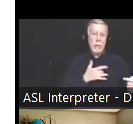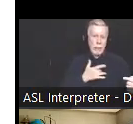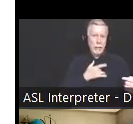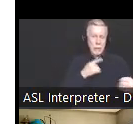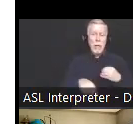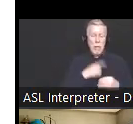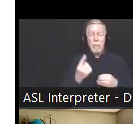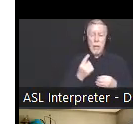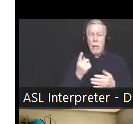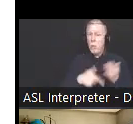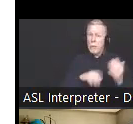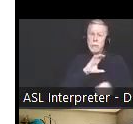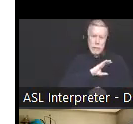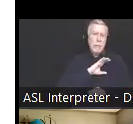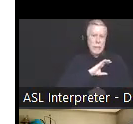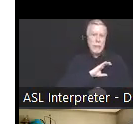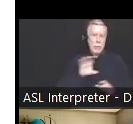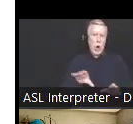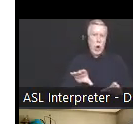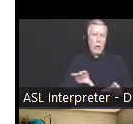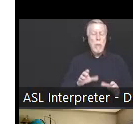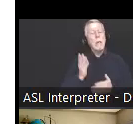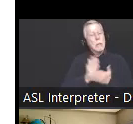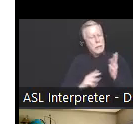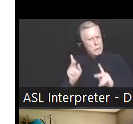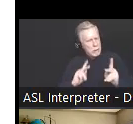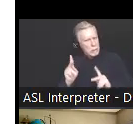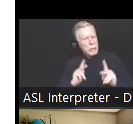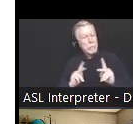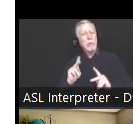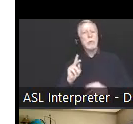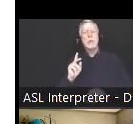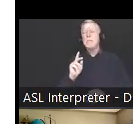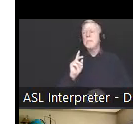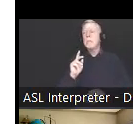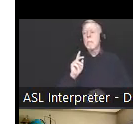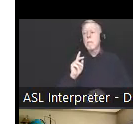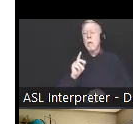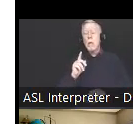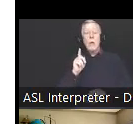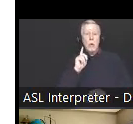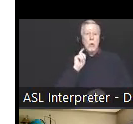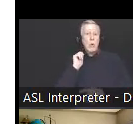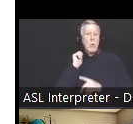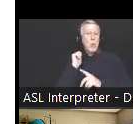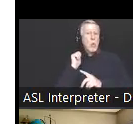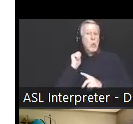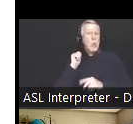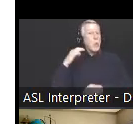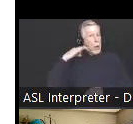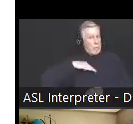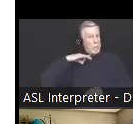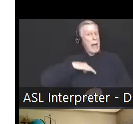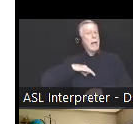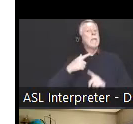the police are. Some people who've been the beneficiaries of privilege because